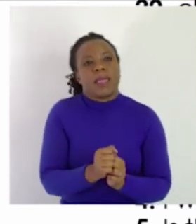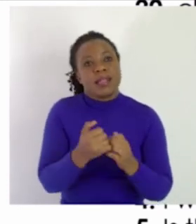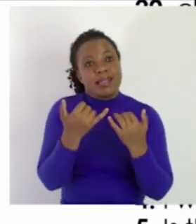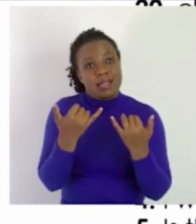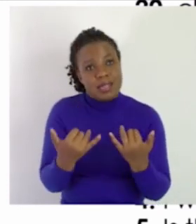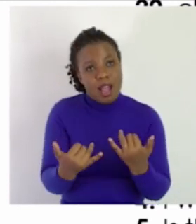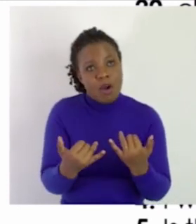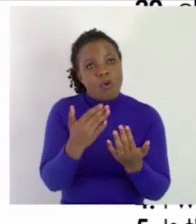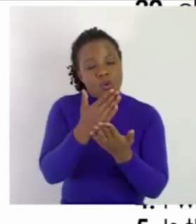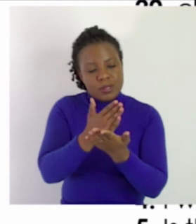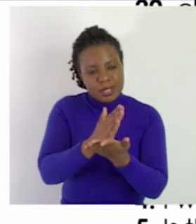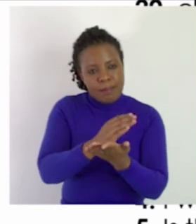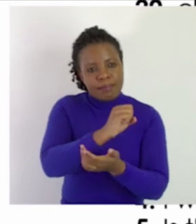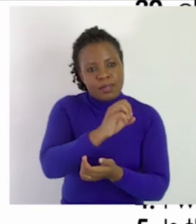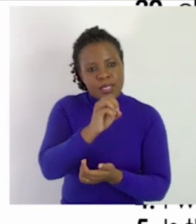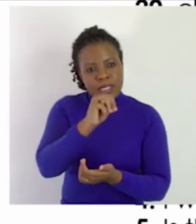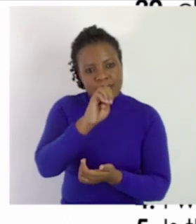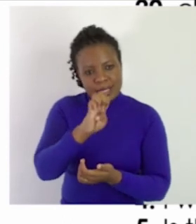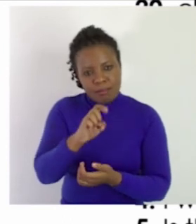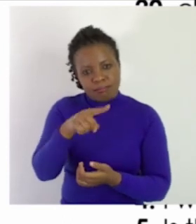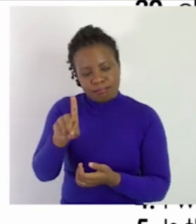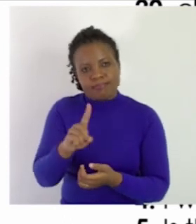fridge, for example? And the last one there is,